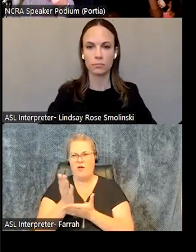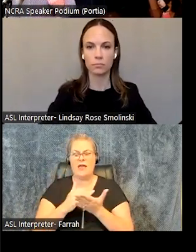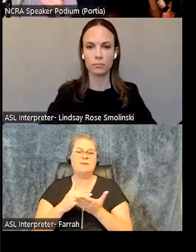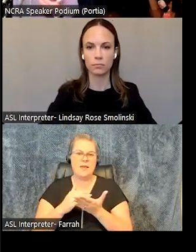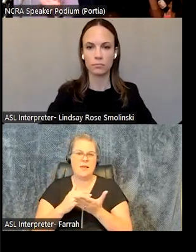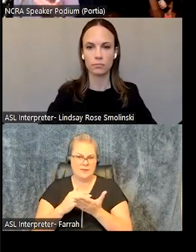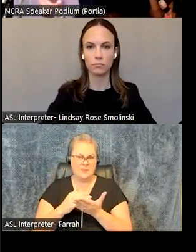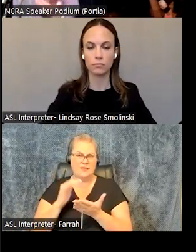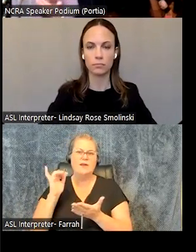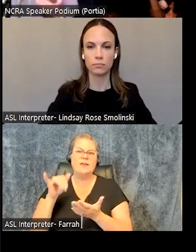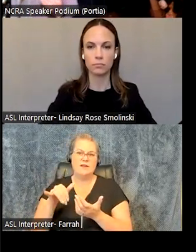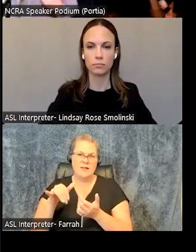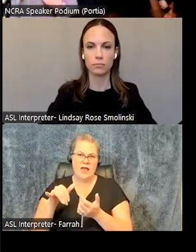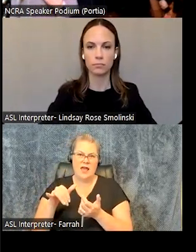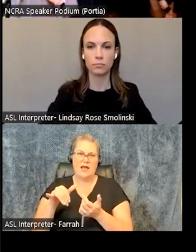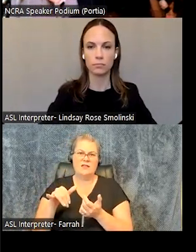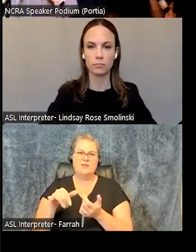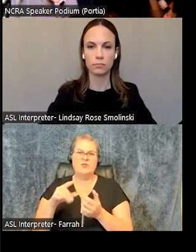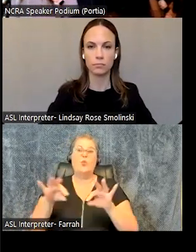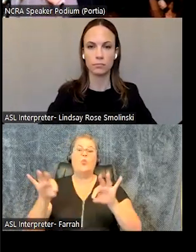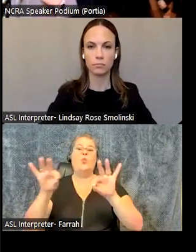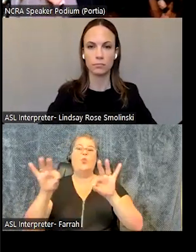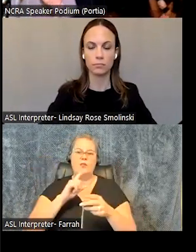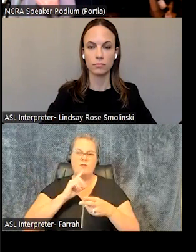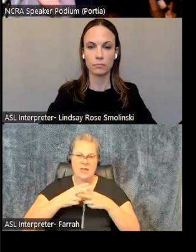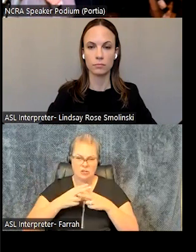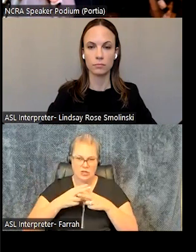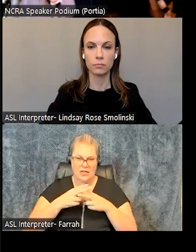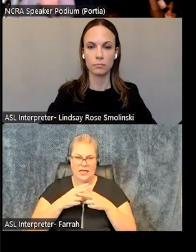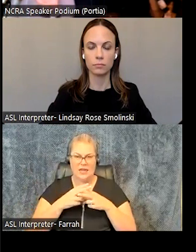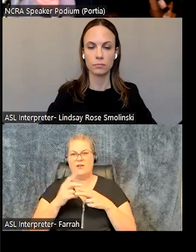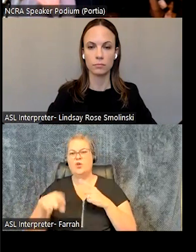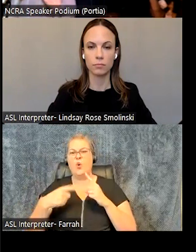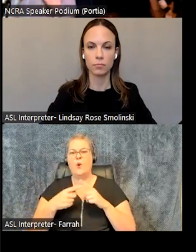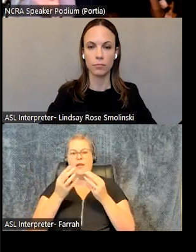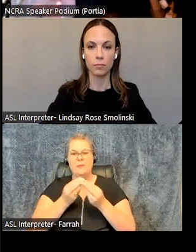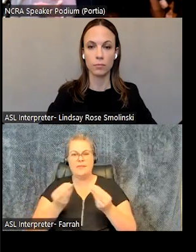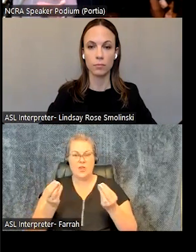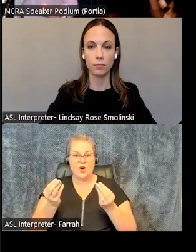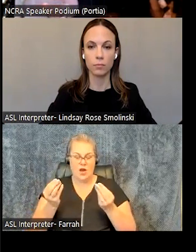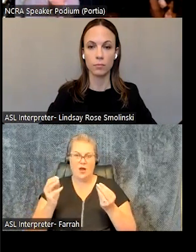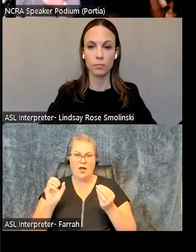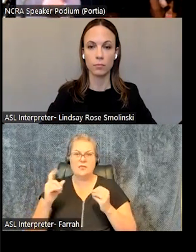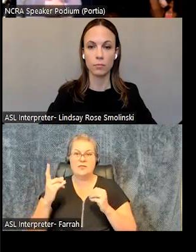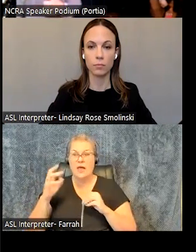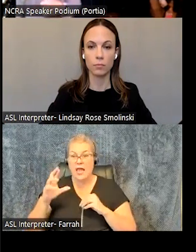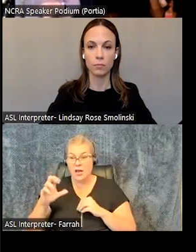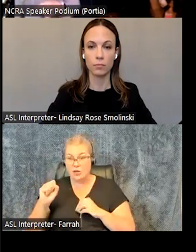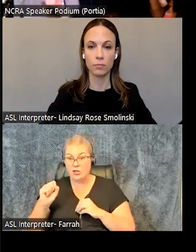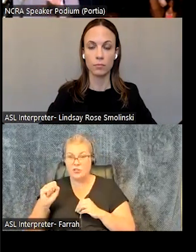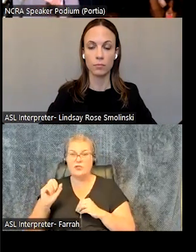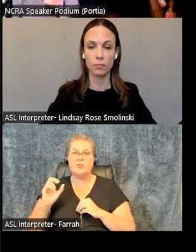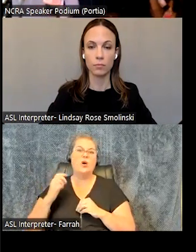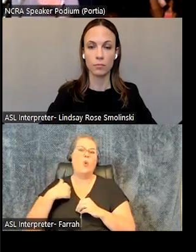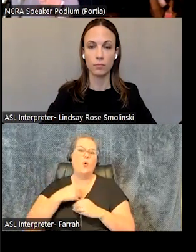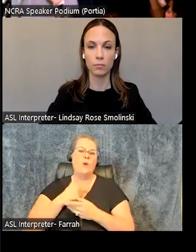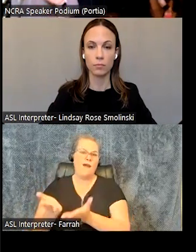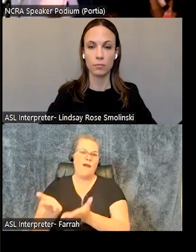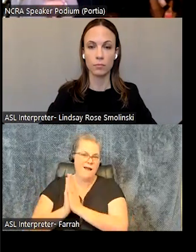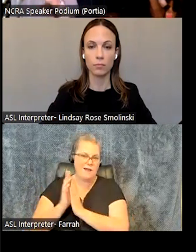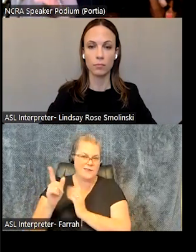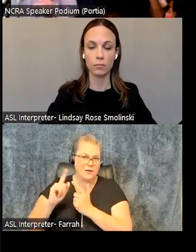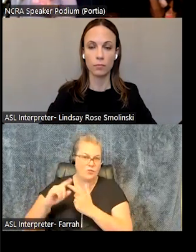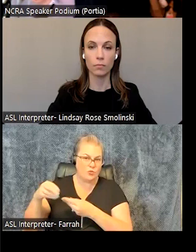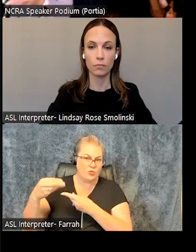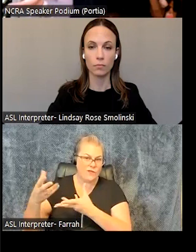is something worth mentioning, that when the material suppliers are pitching the materials, we do ask them to provide any sort